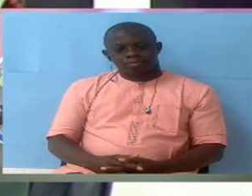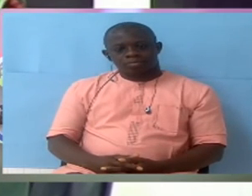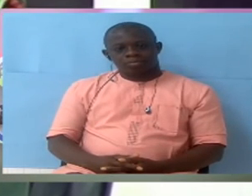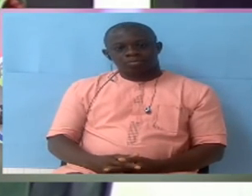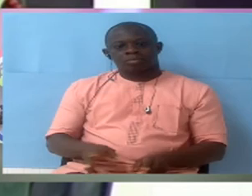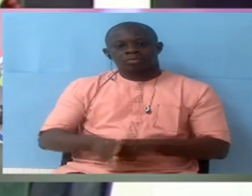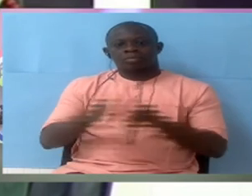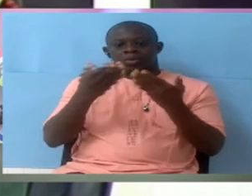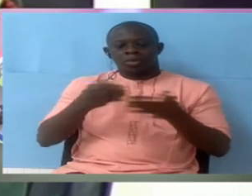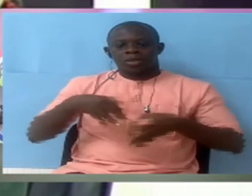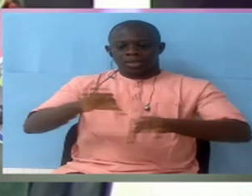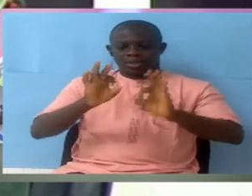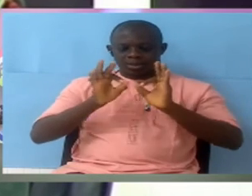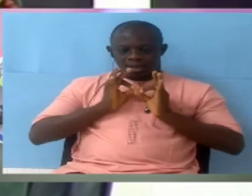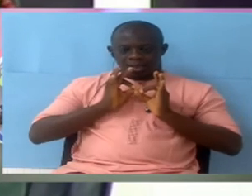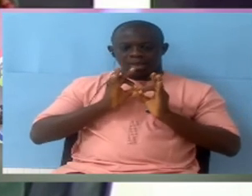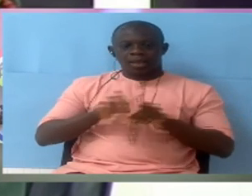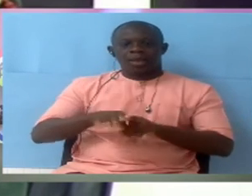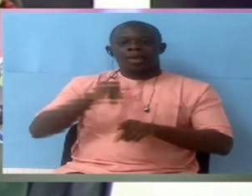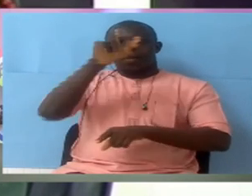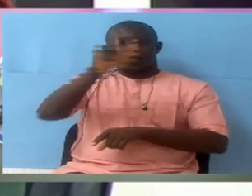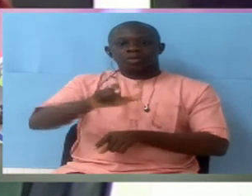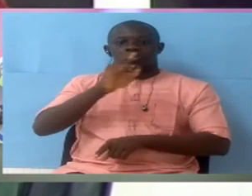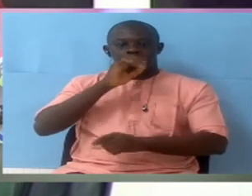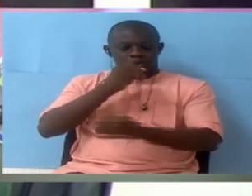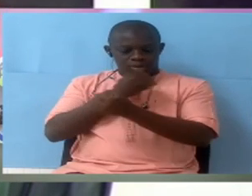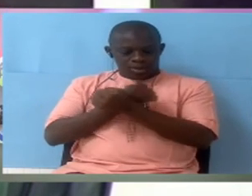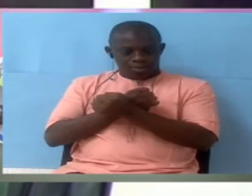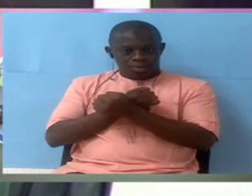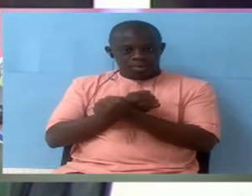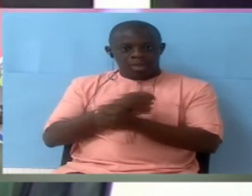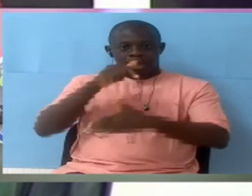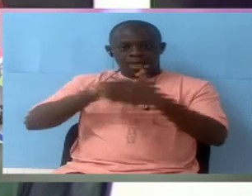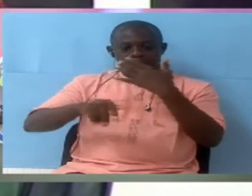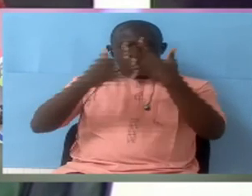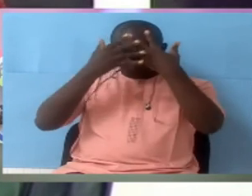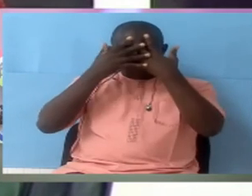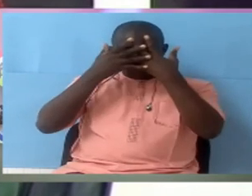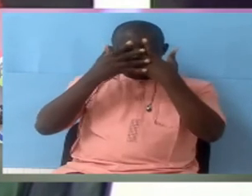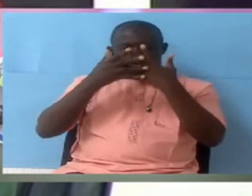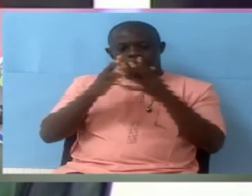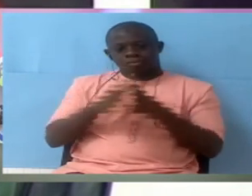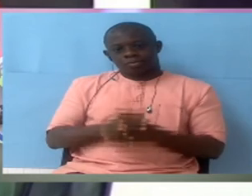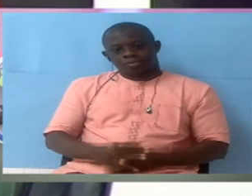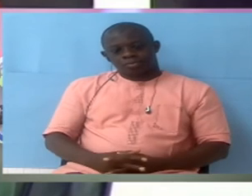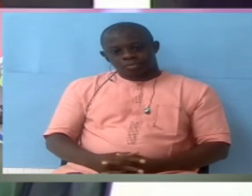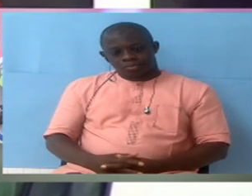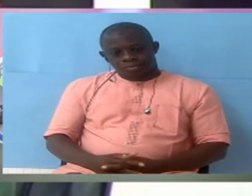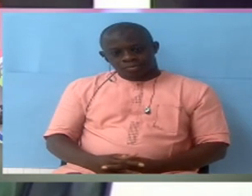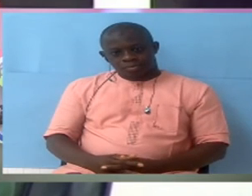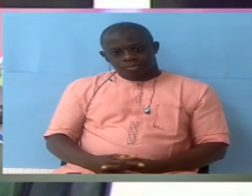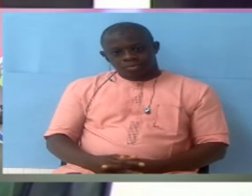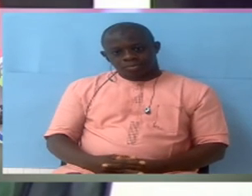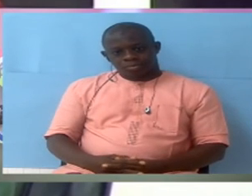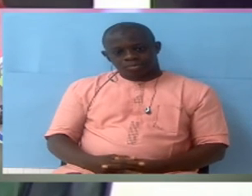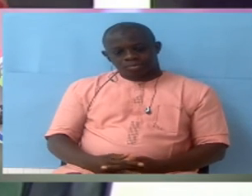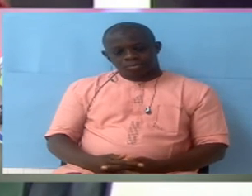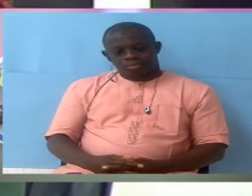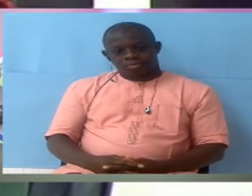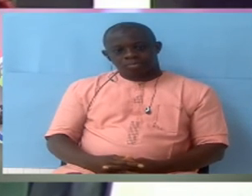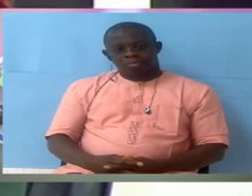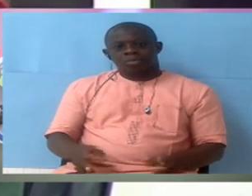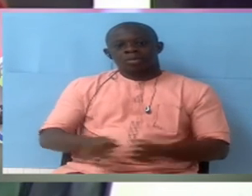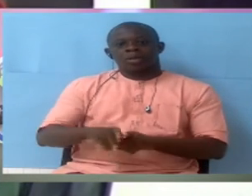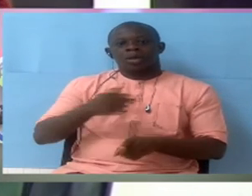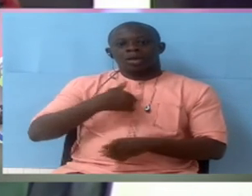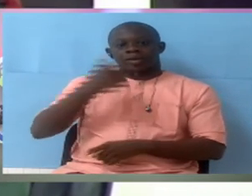To take out inmates or detainees. Pour jël ko xamné ñu ko tiyé ci kasso bi fi. I think